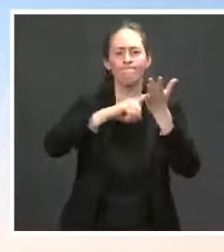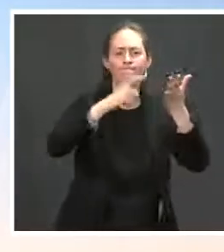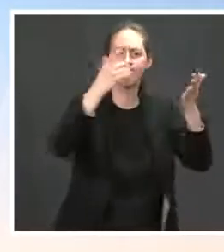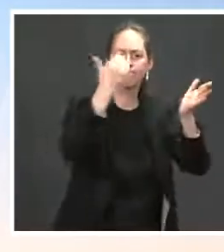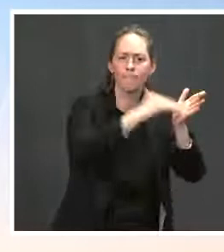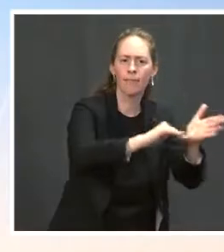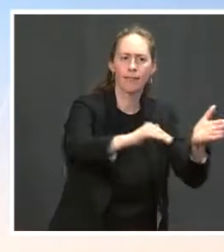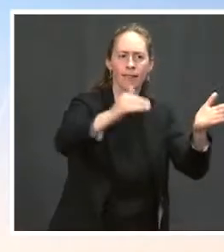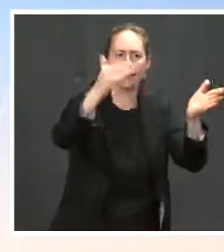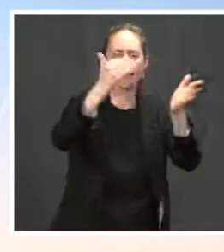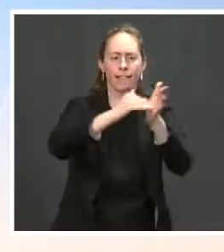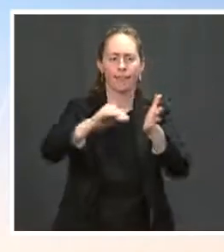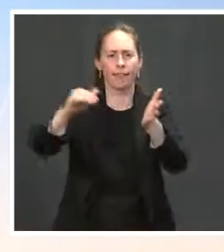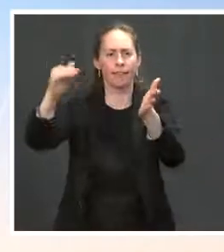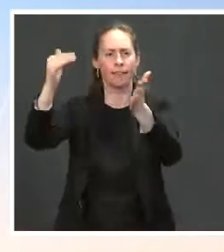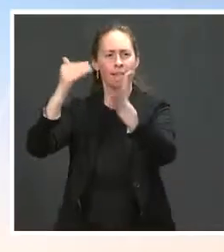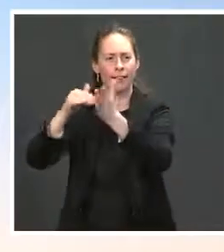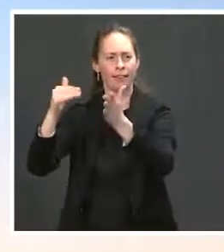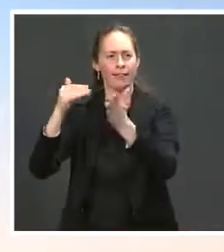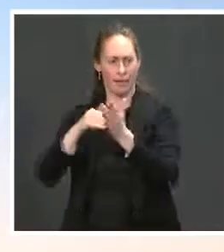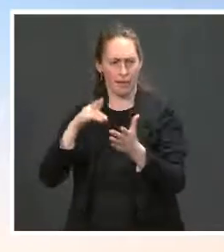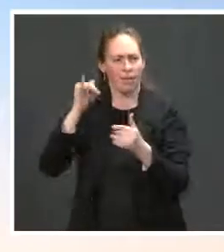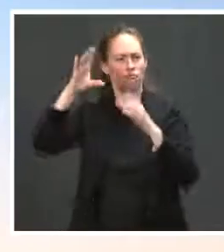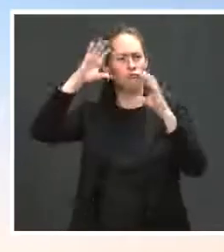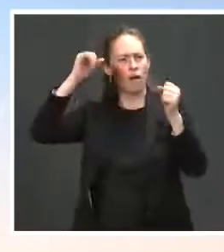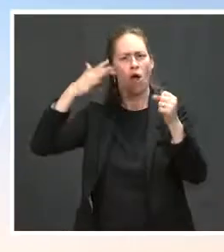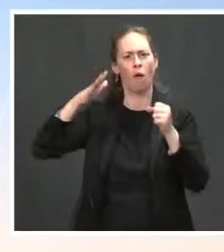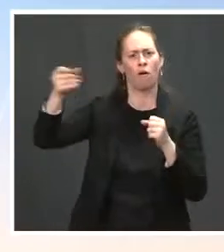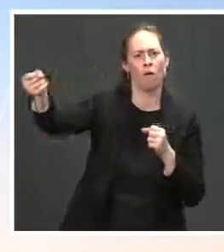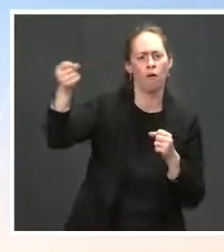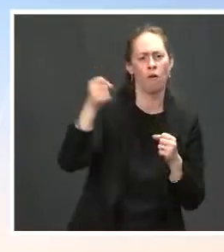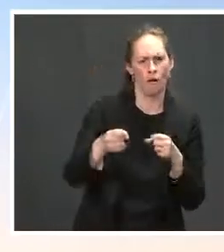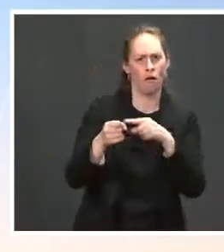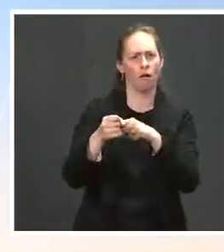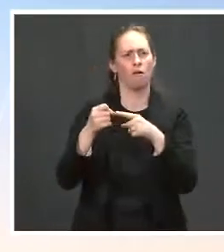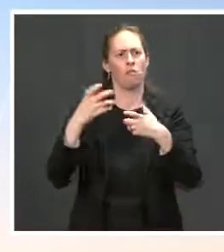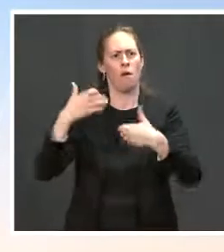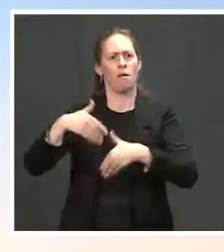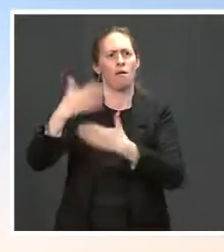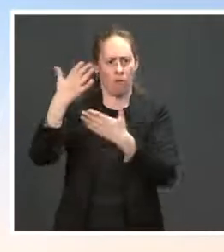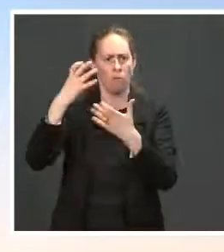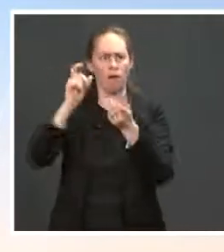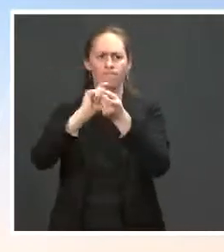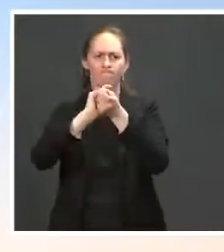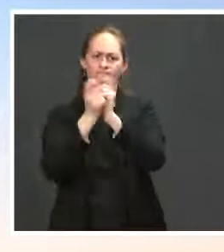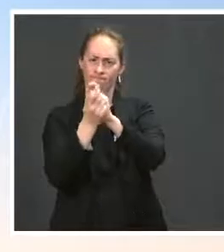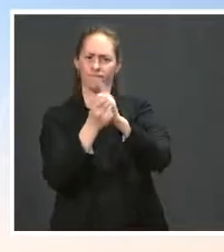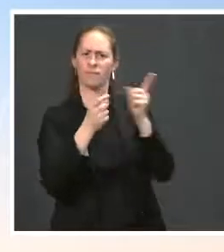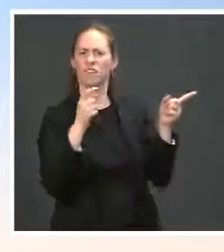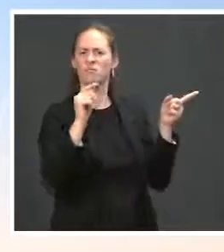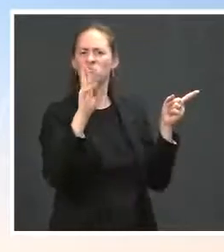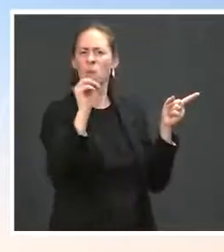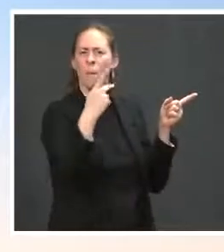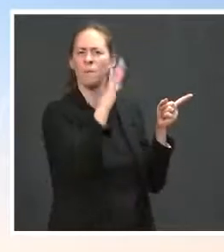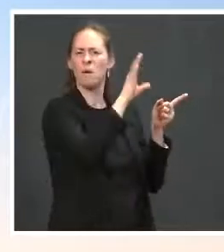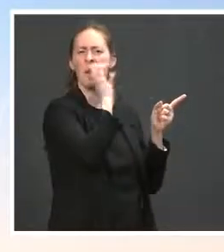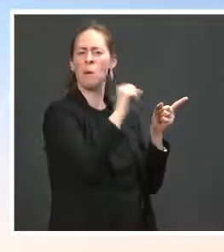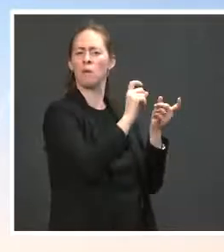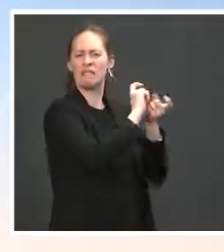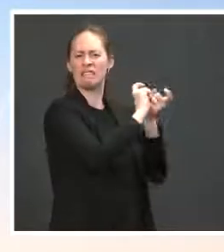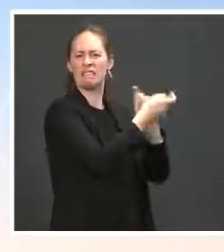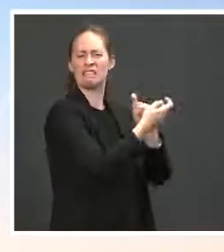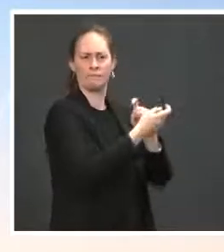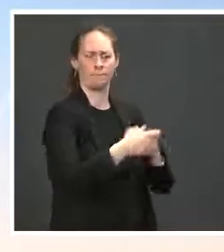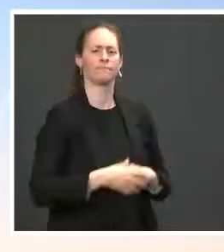for, who he nominated, the overturning of the memo just last week. Go ahead. Hi, Jen. One